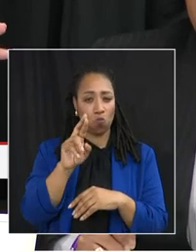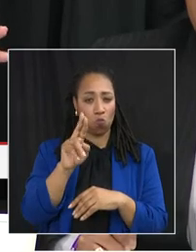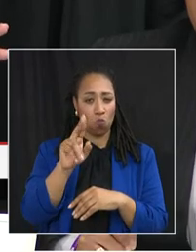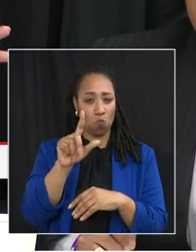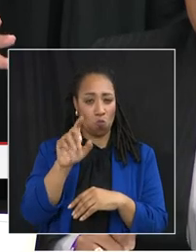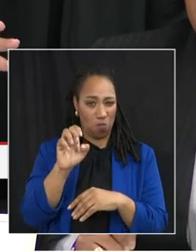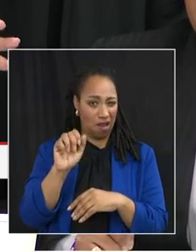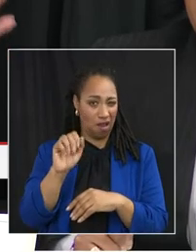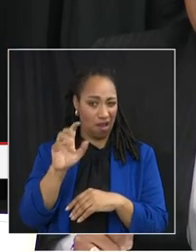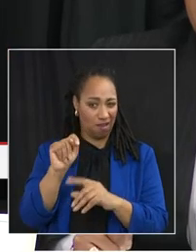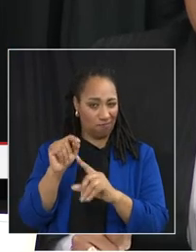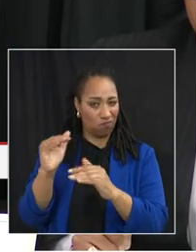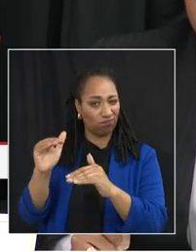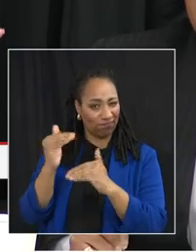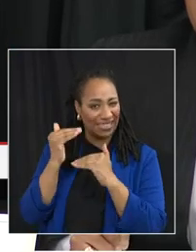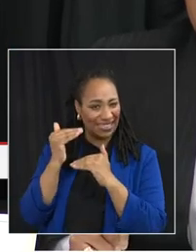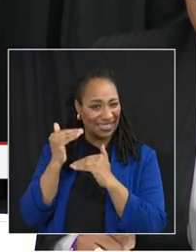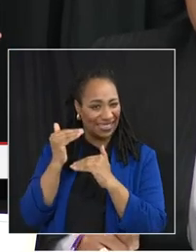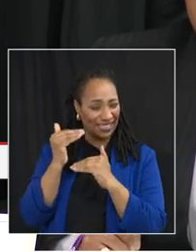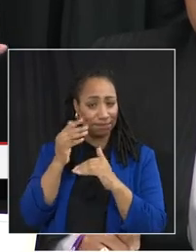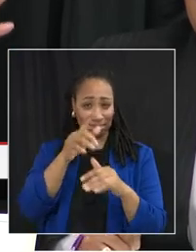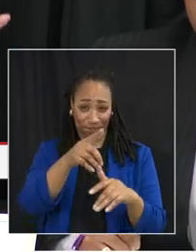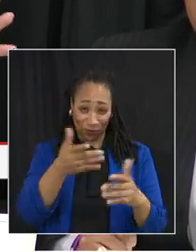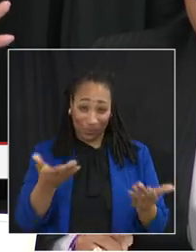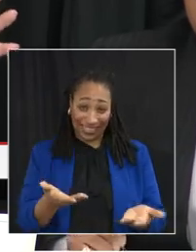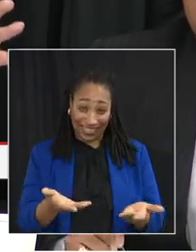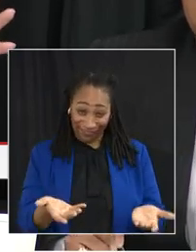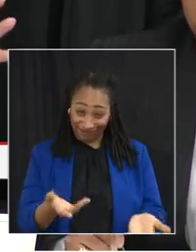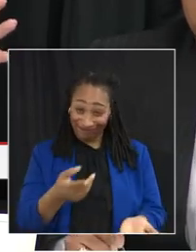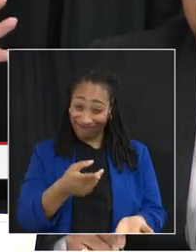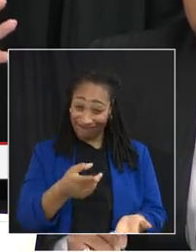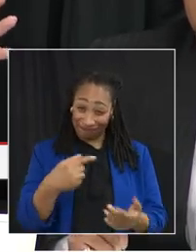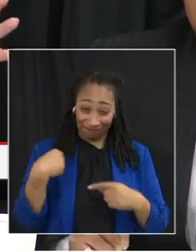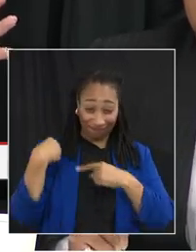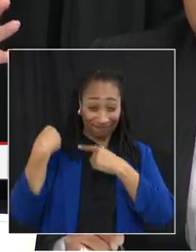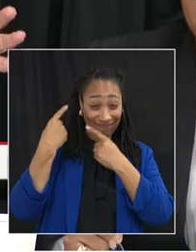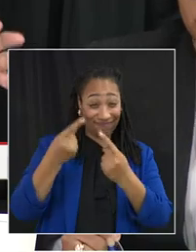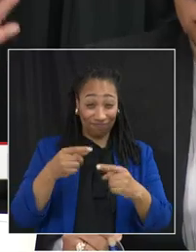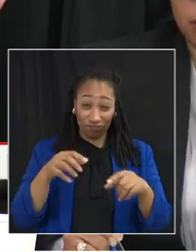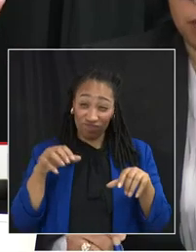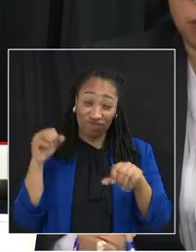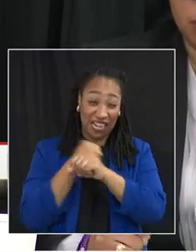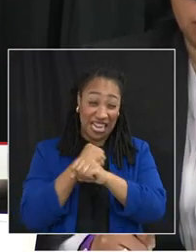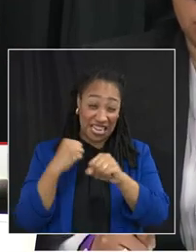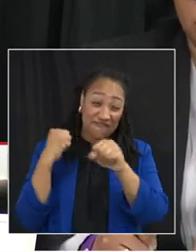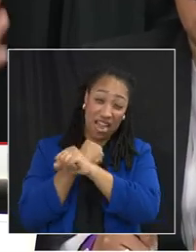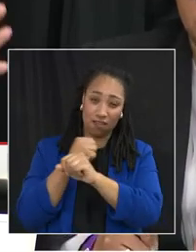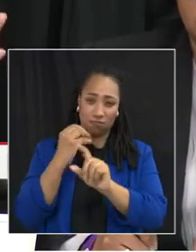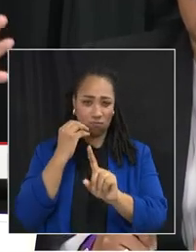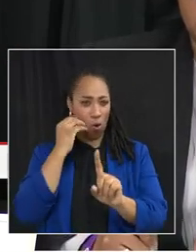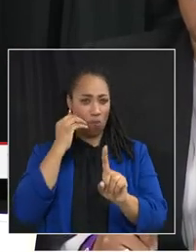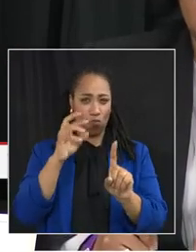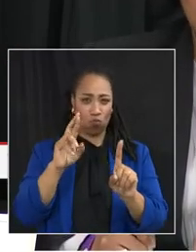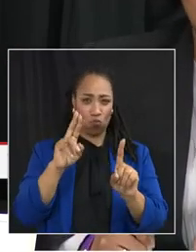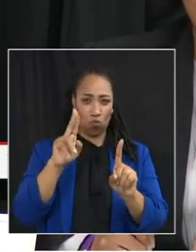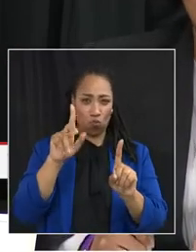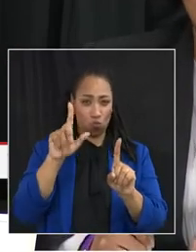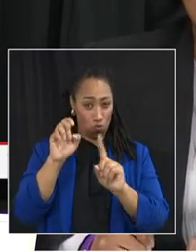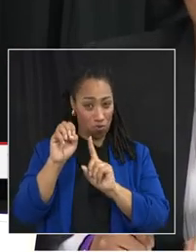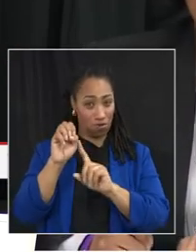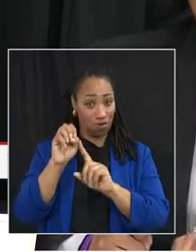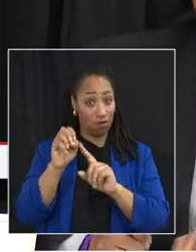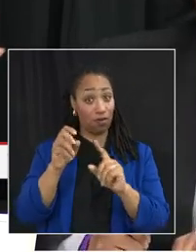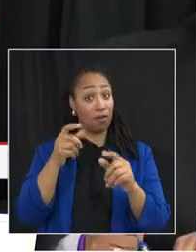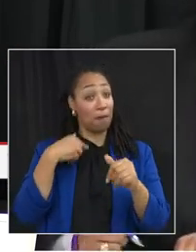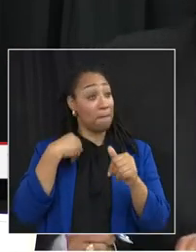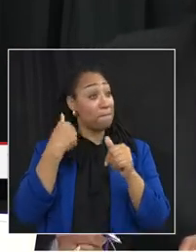it. It happened like right around the time I was being born. Okay, so we have limited home rule in